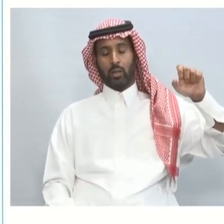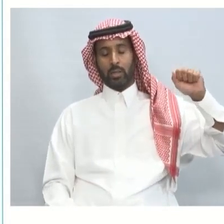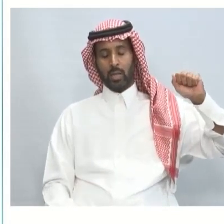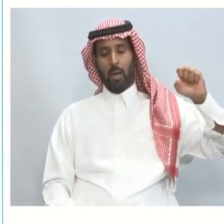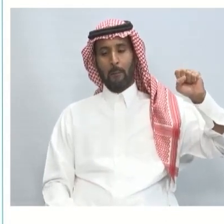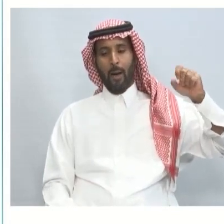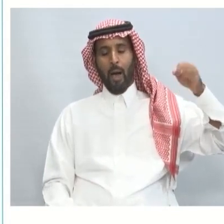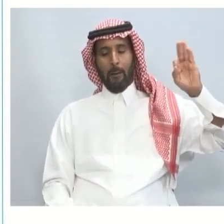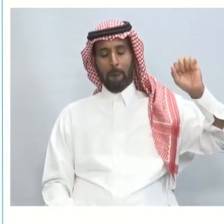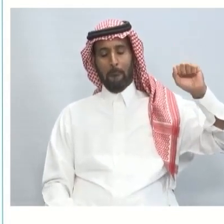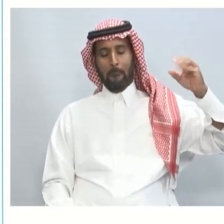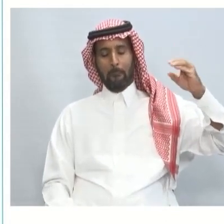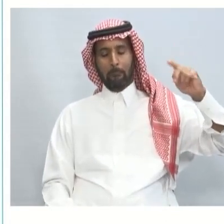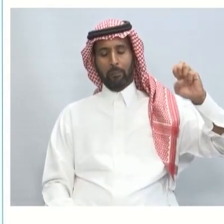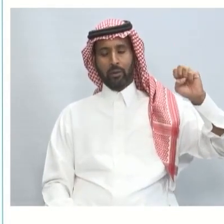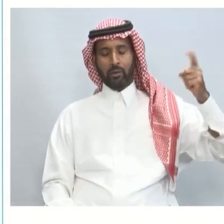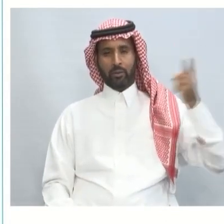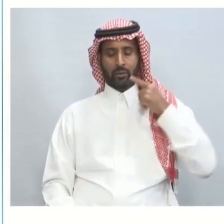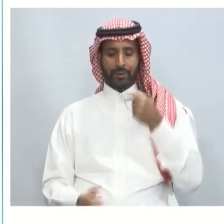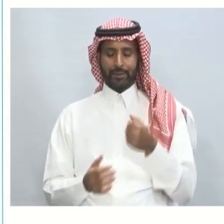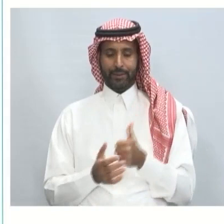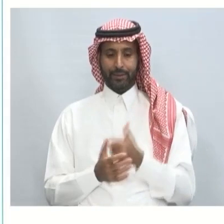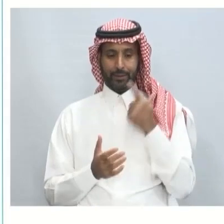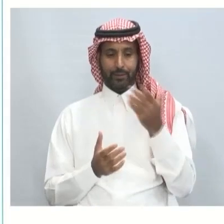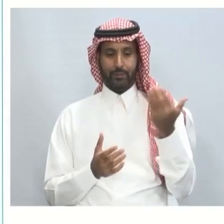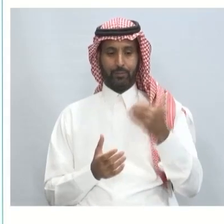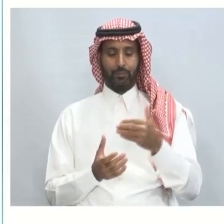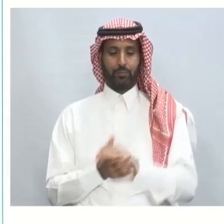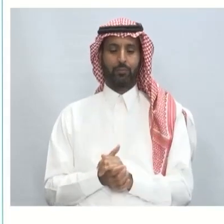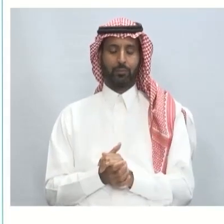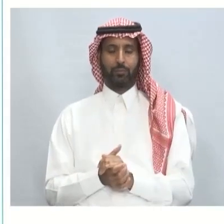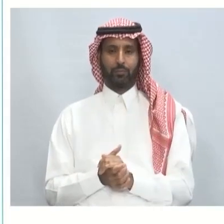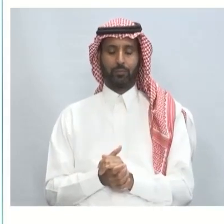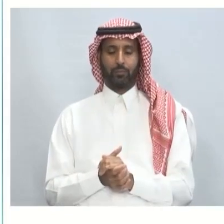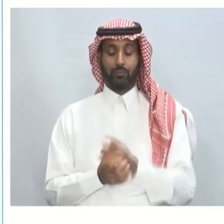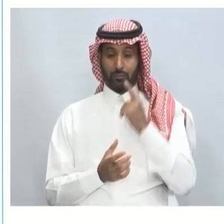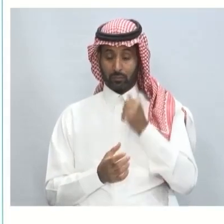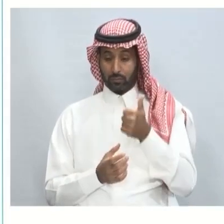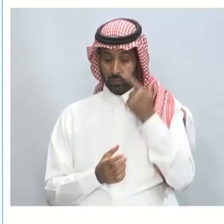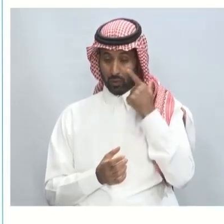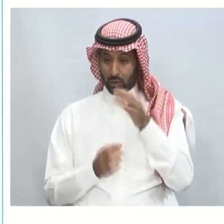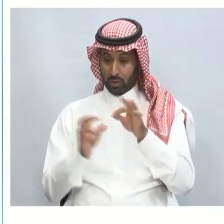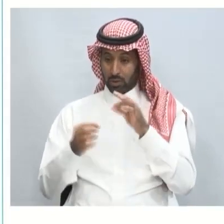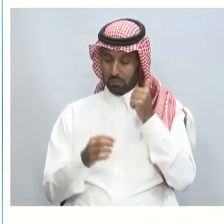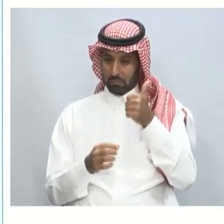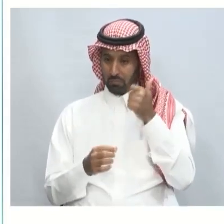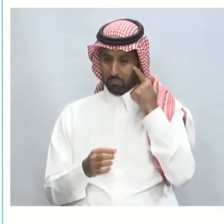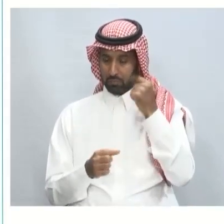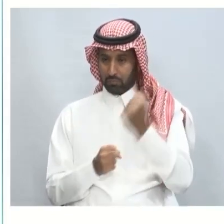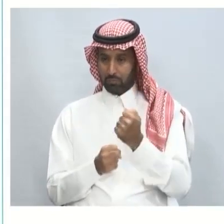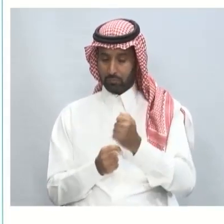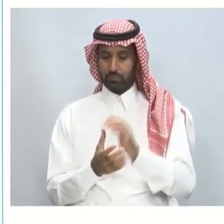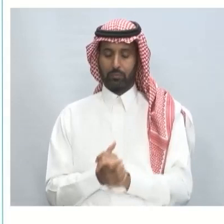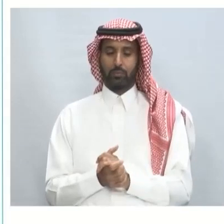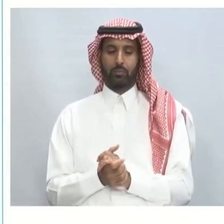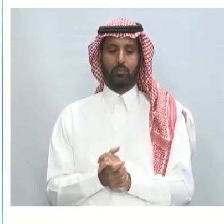want to have a lot of job satisfaction. So he says here that he wants to be satisfied with his